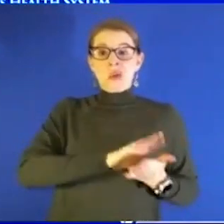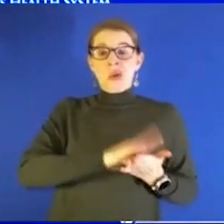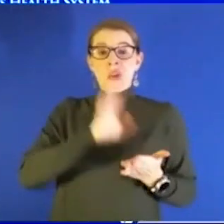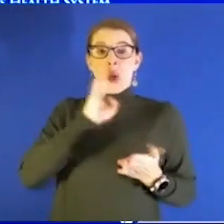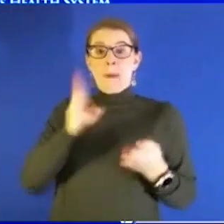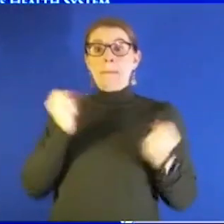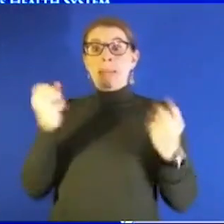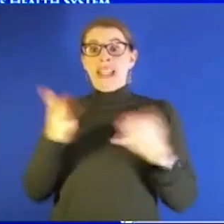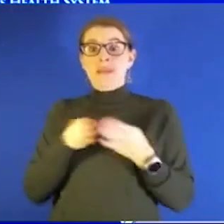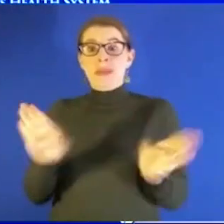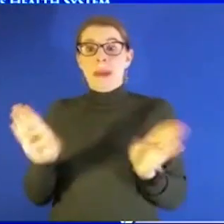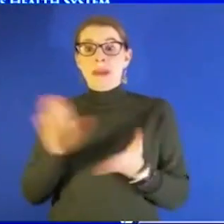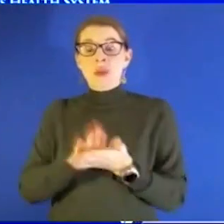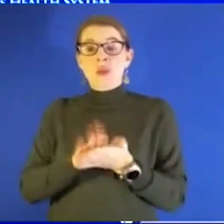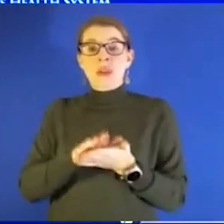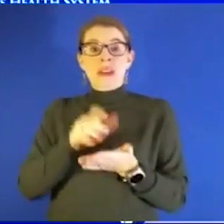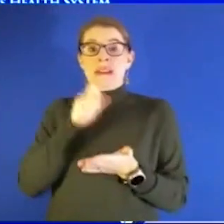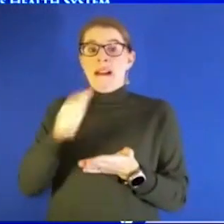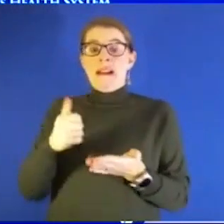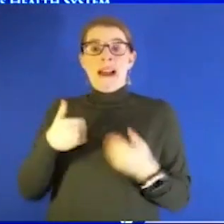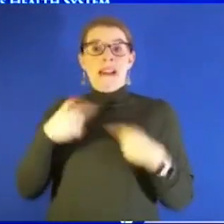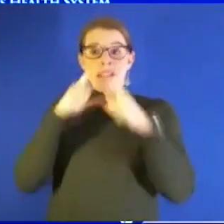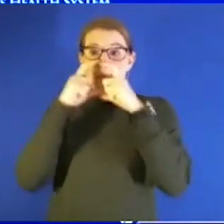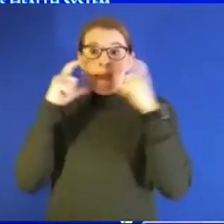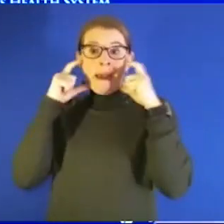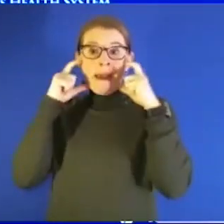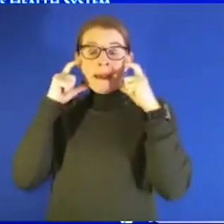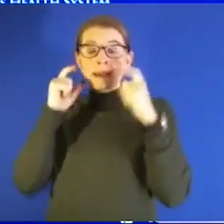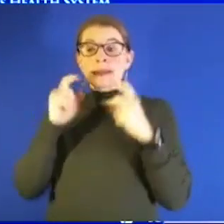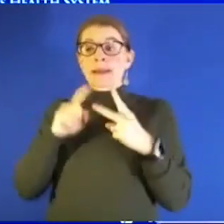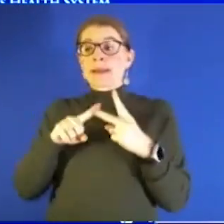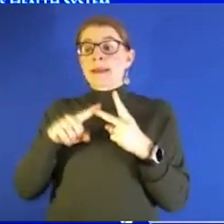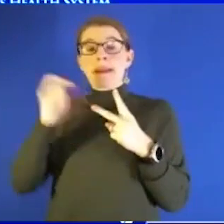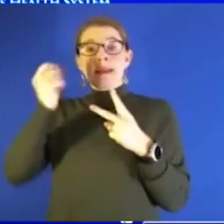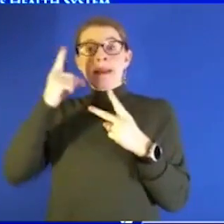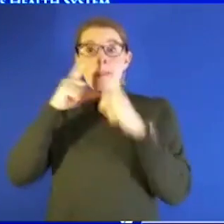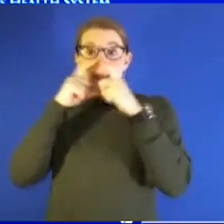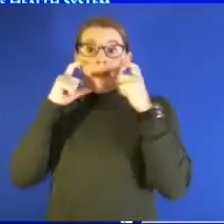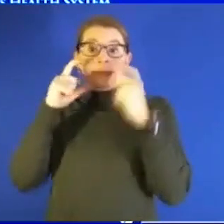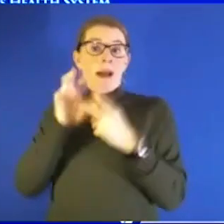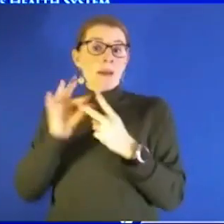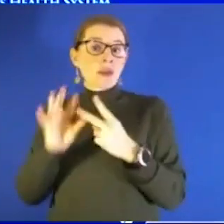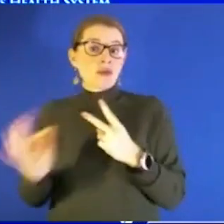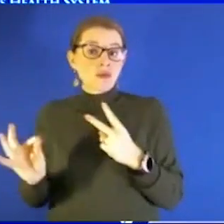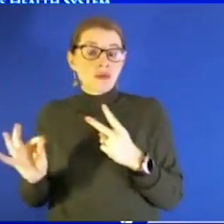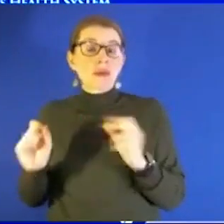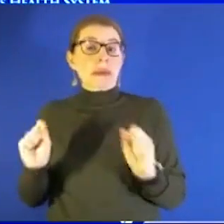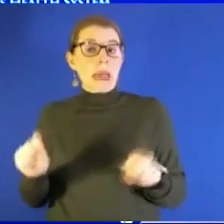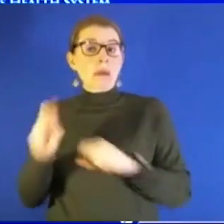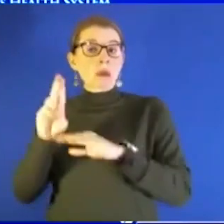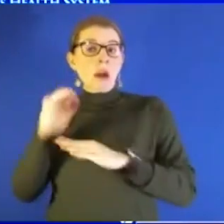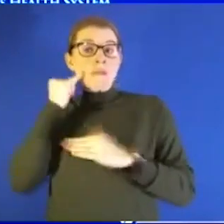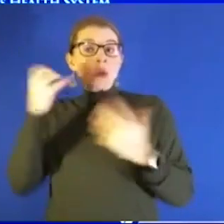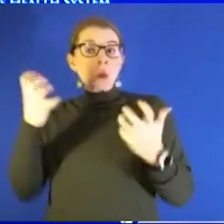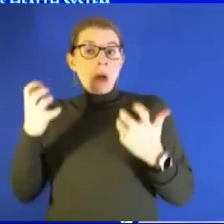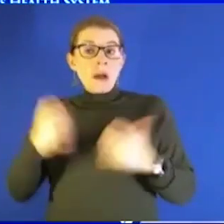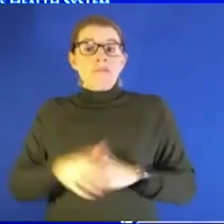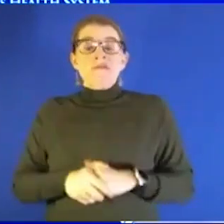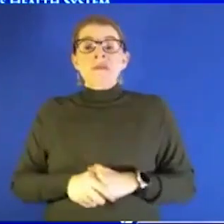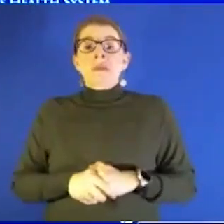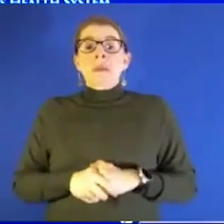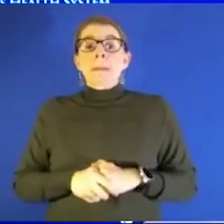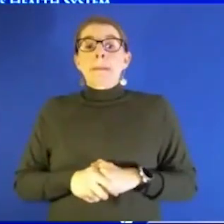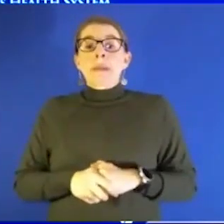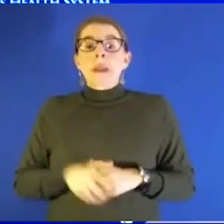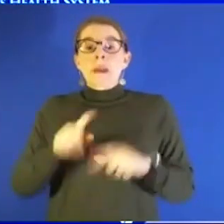schools are not having masks. We know that there are masks options where people can do that. But I think we are getting